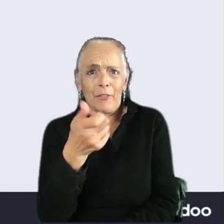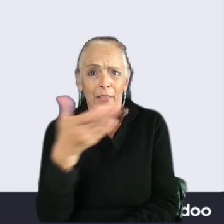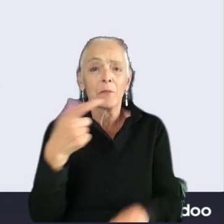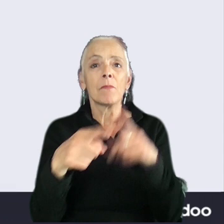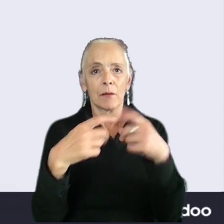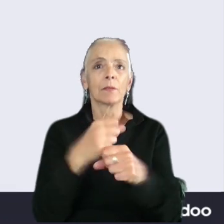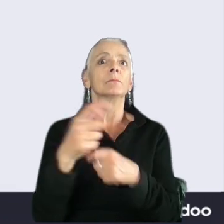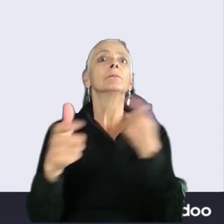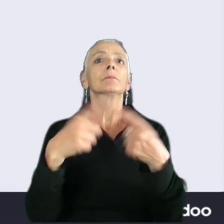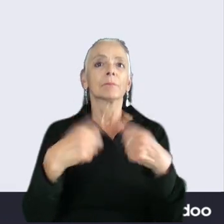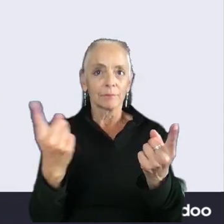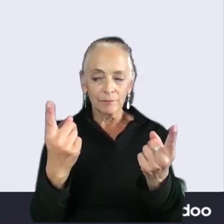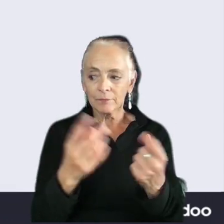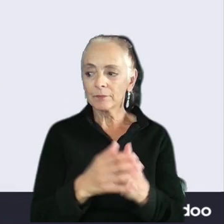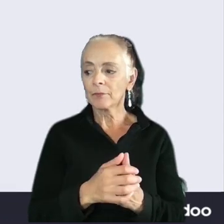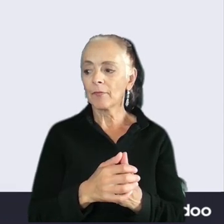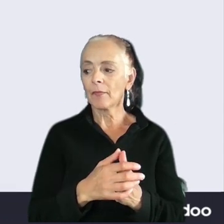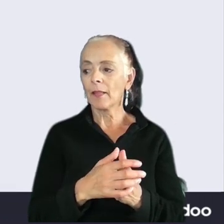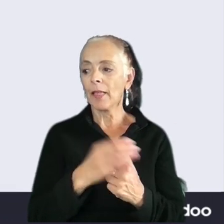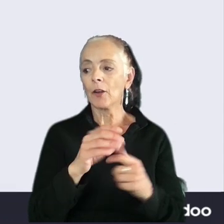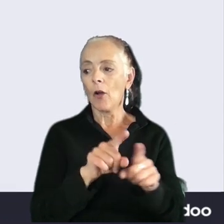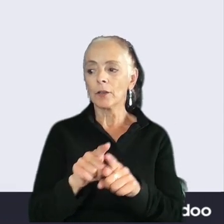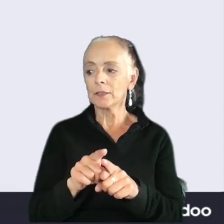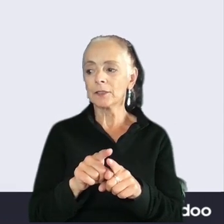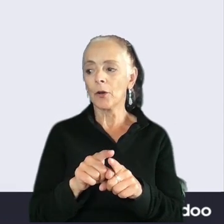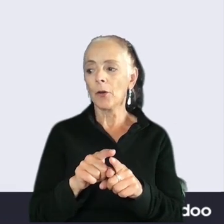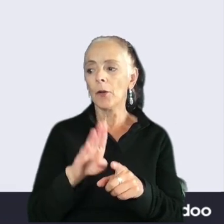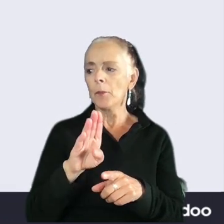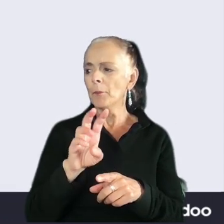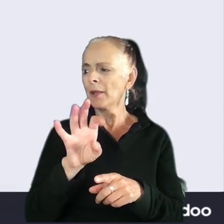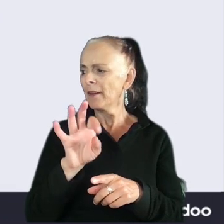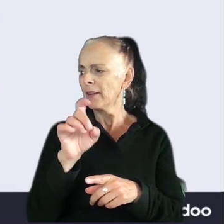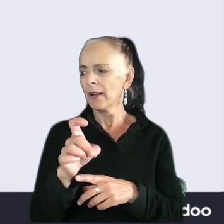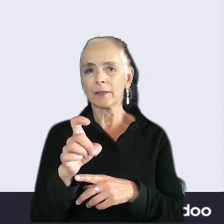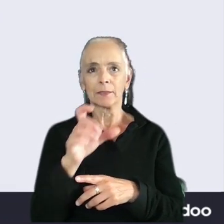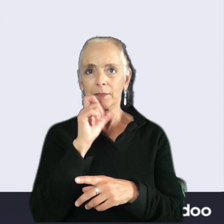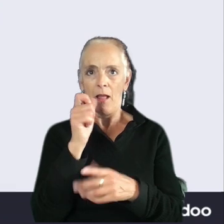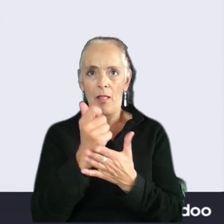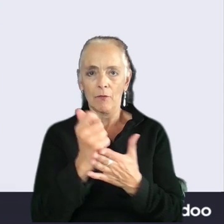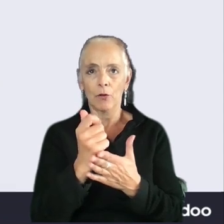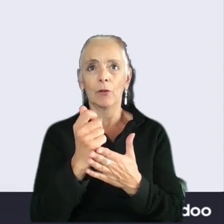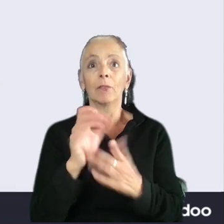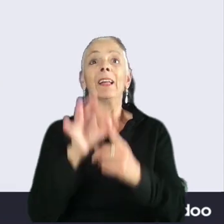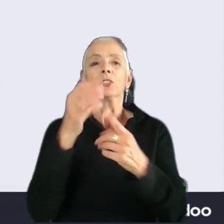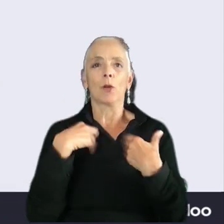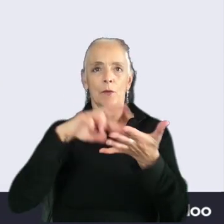big difference, and how also a VFX isn't really relevant if you don't really attach a meaning to it.